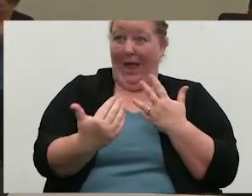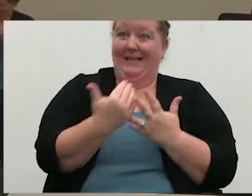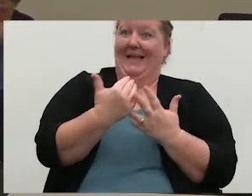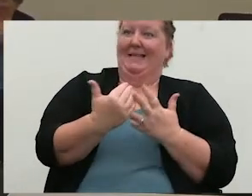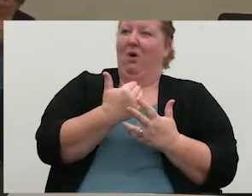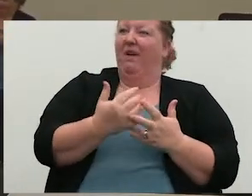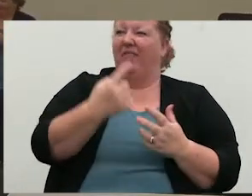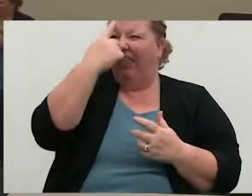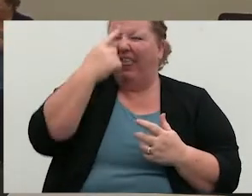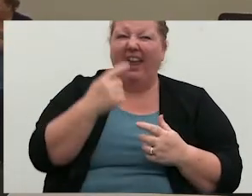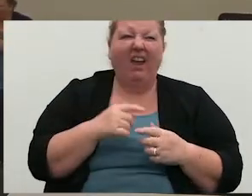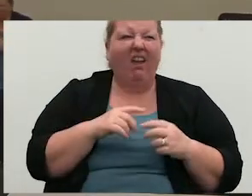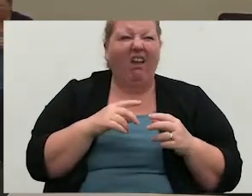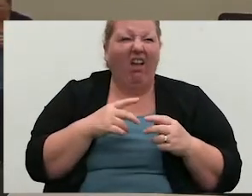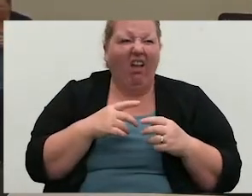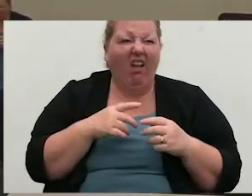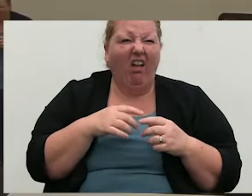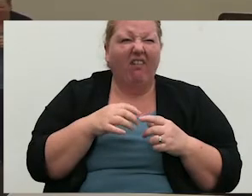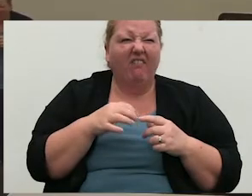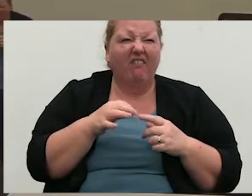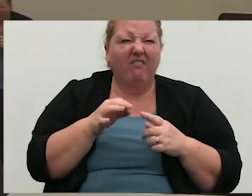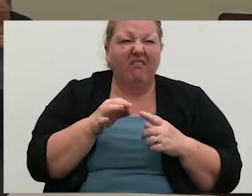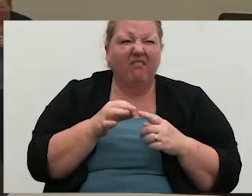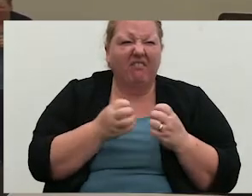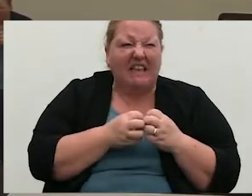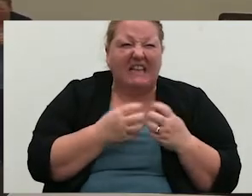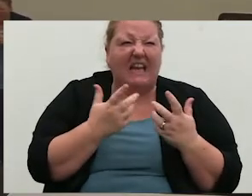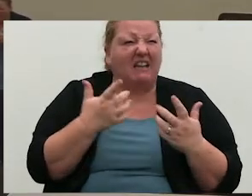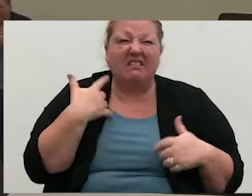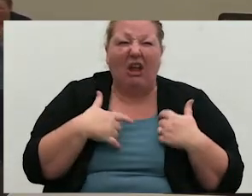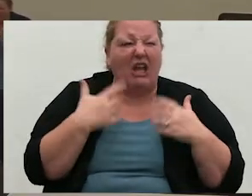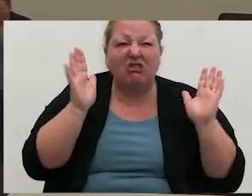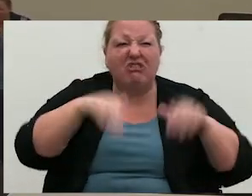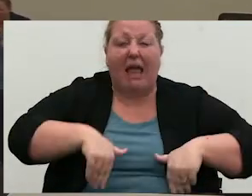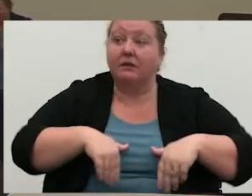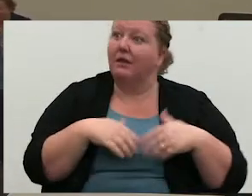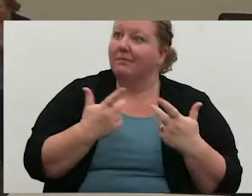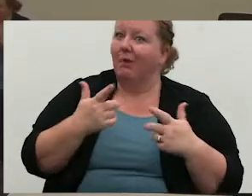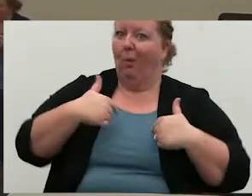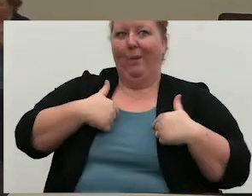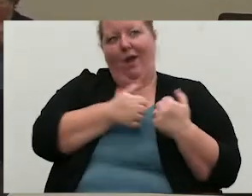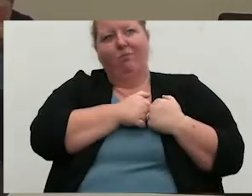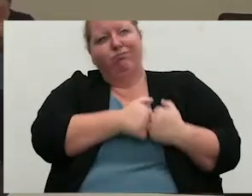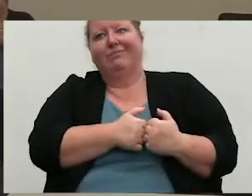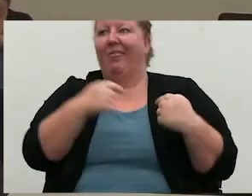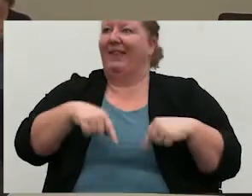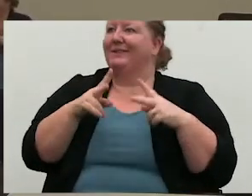like physics, please do come and talk to us in the committee, because that's really what we're passionate about doing.